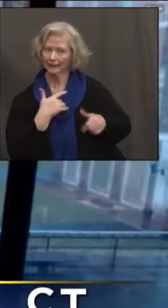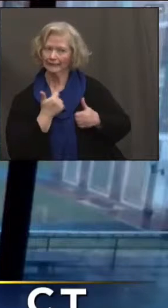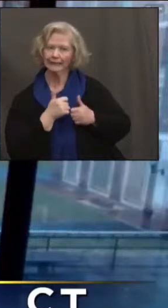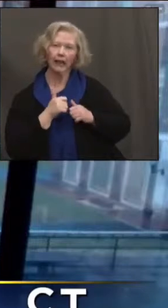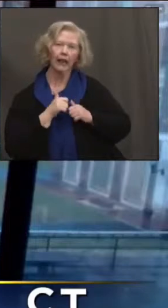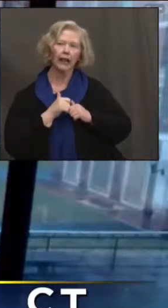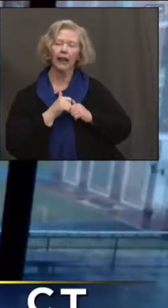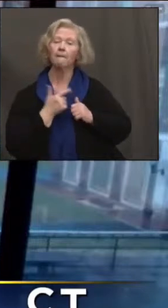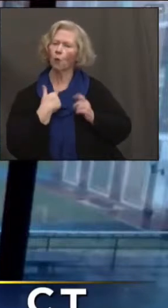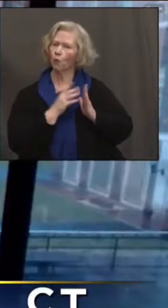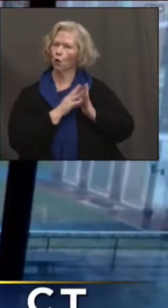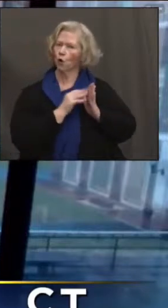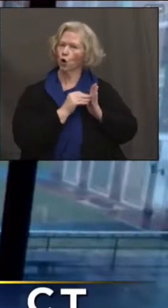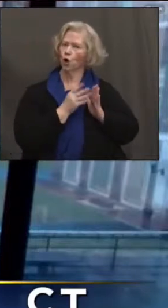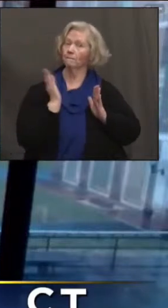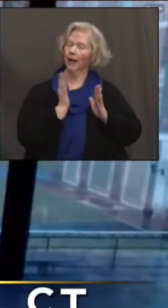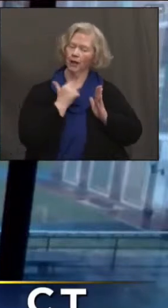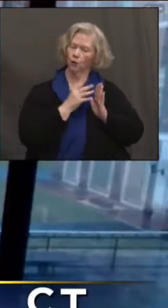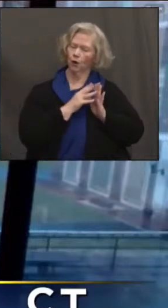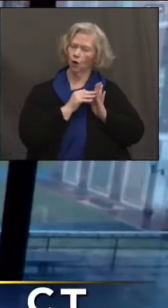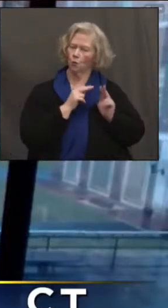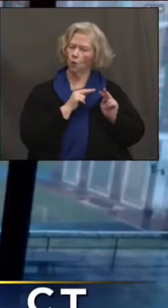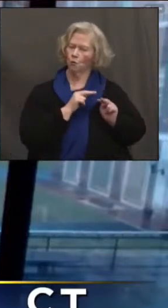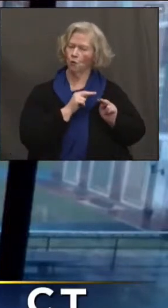point about, I think